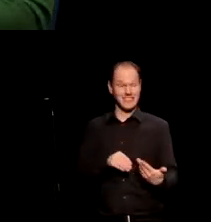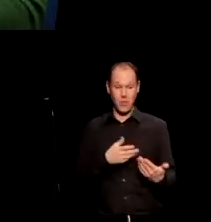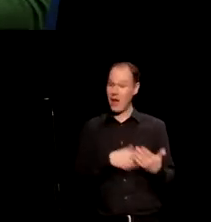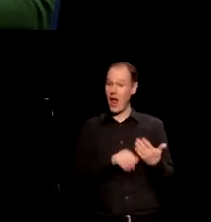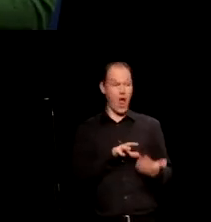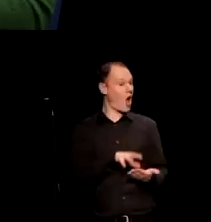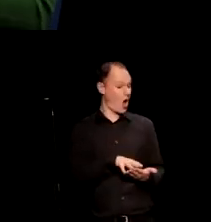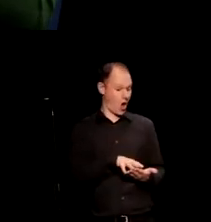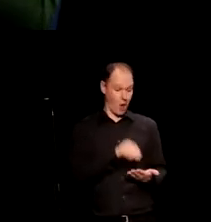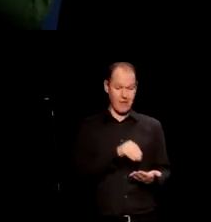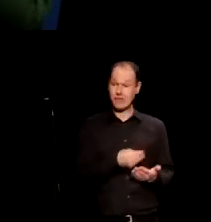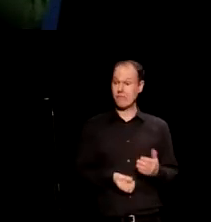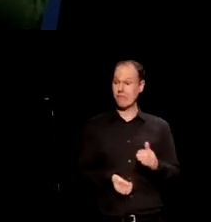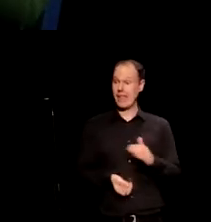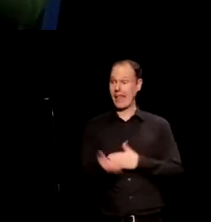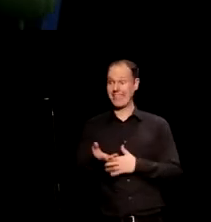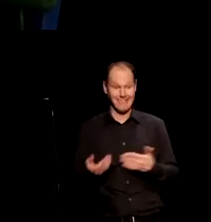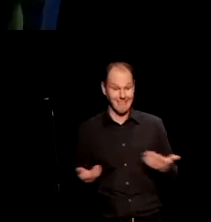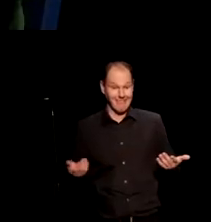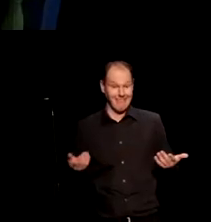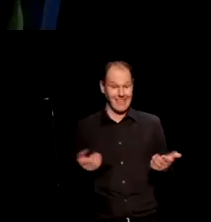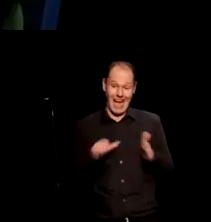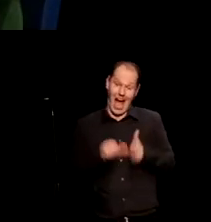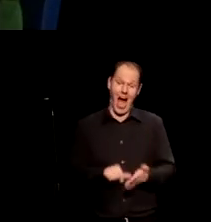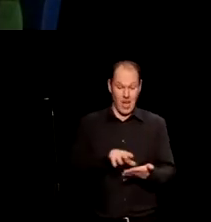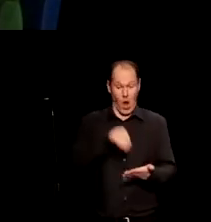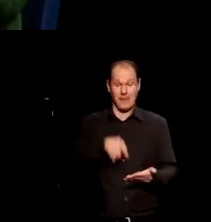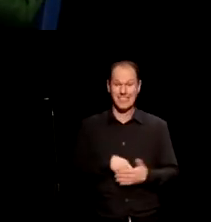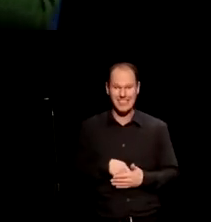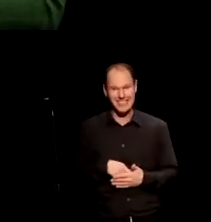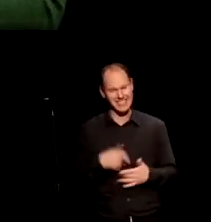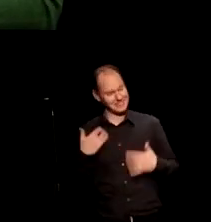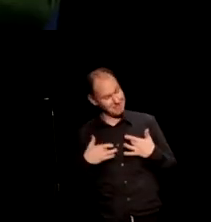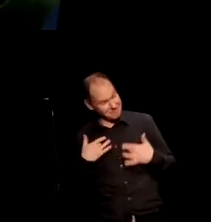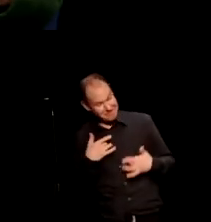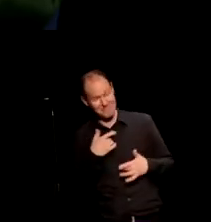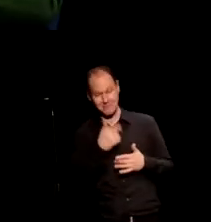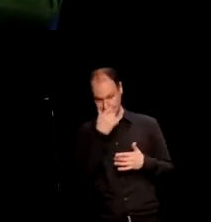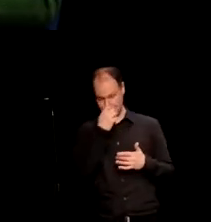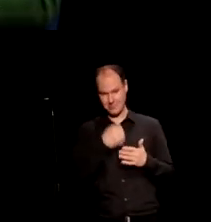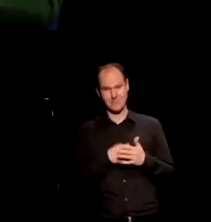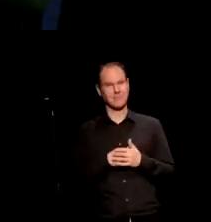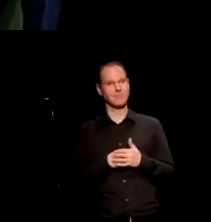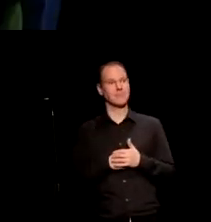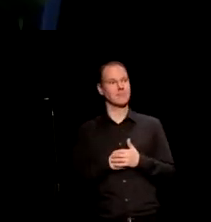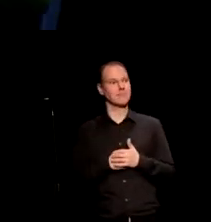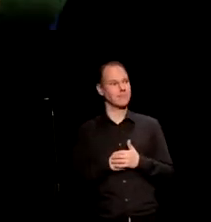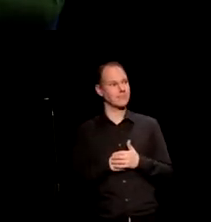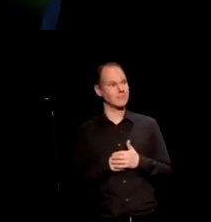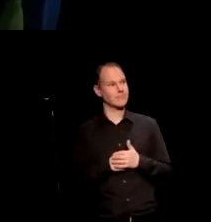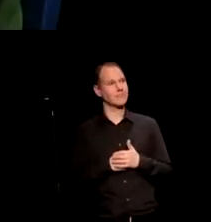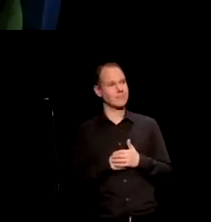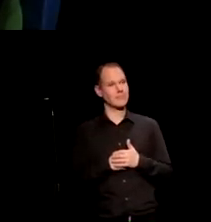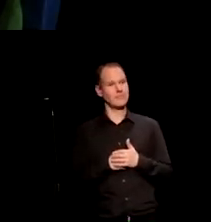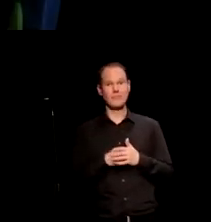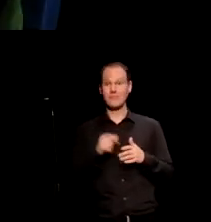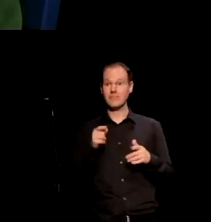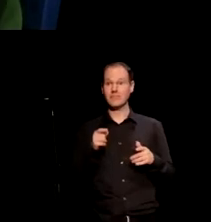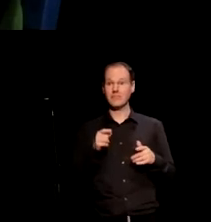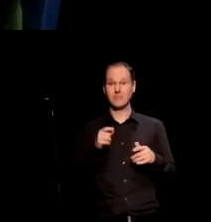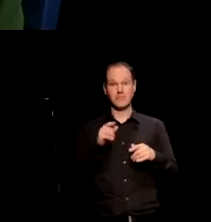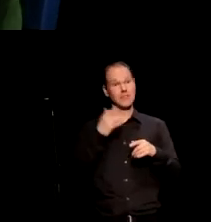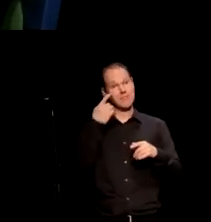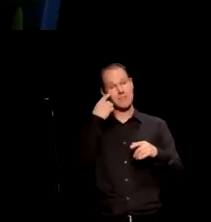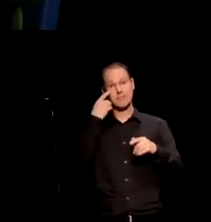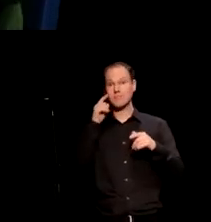you had, you know. So that's, I always find that quite a exciting moment. But yeah, there's a link, I think, in the program. For those online,